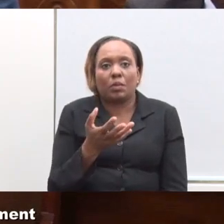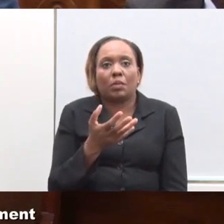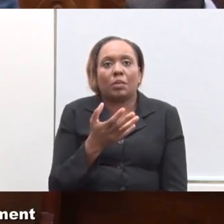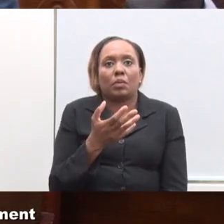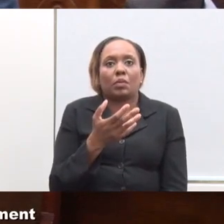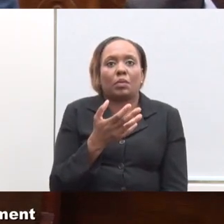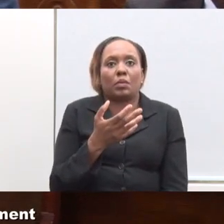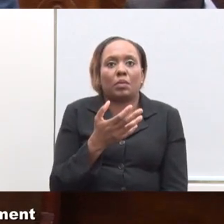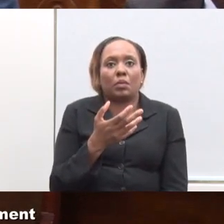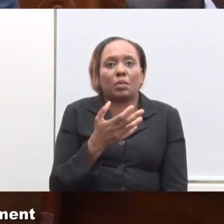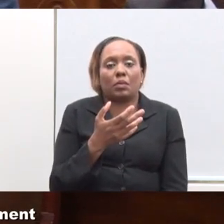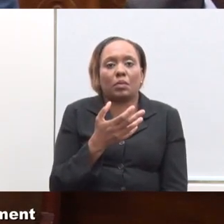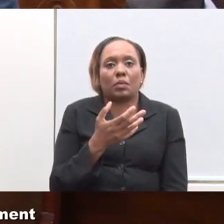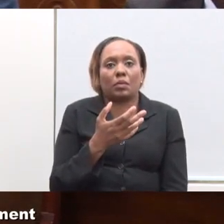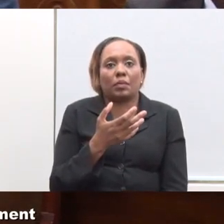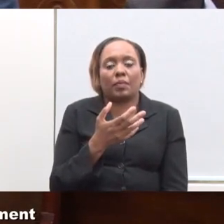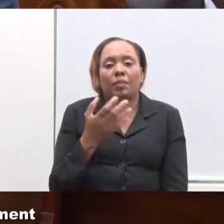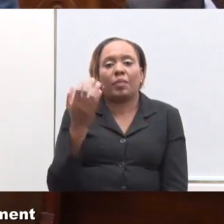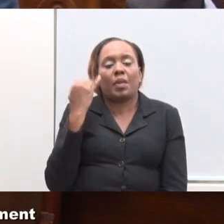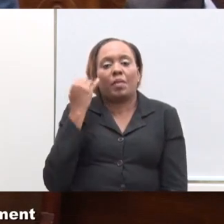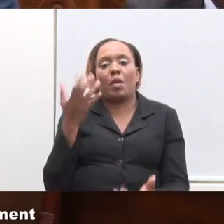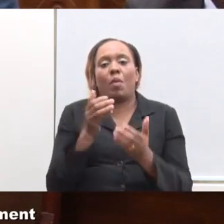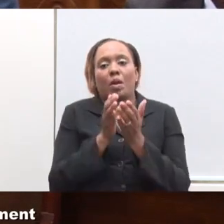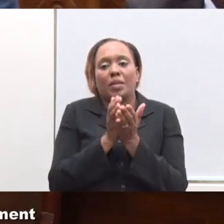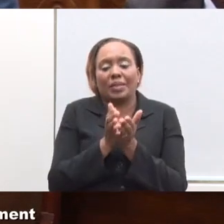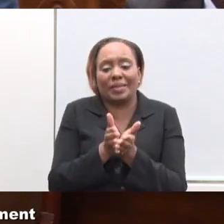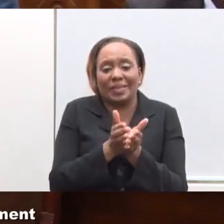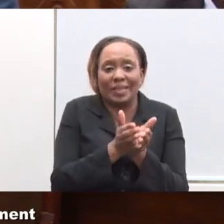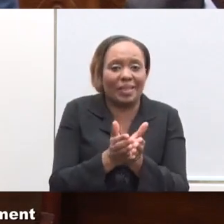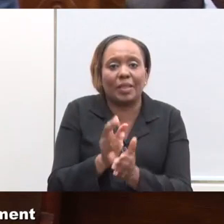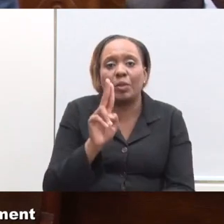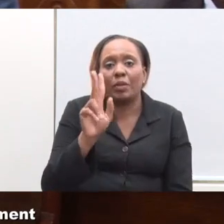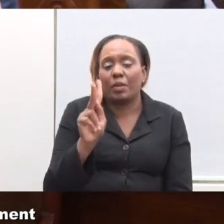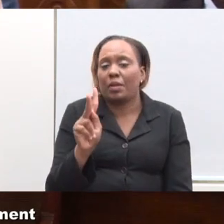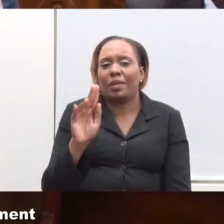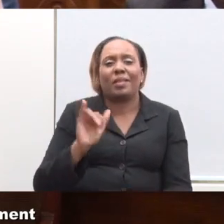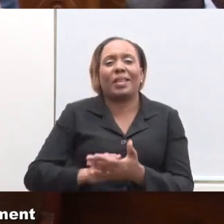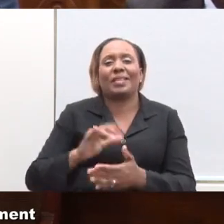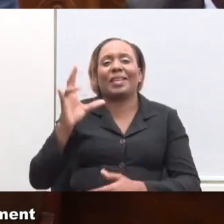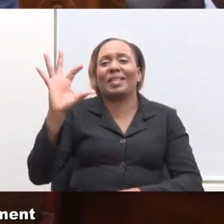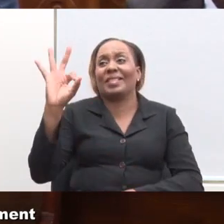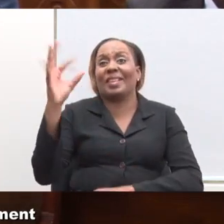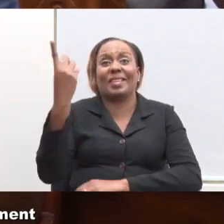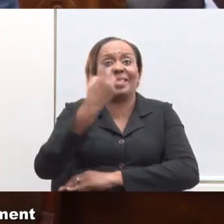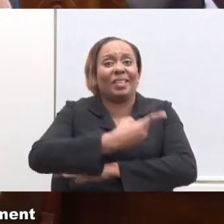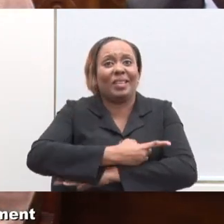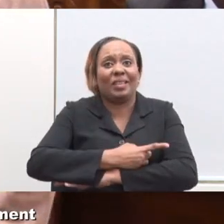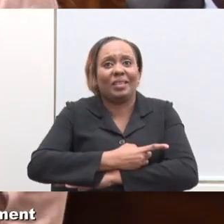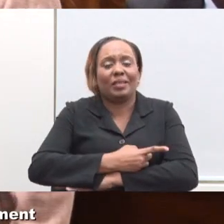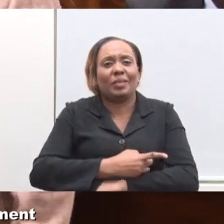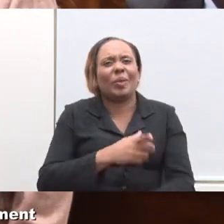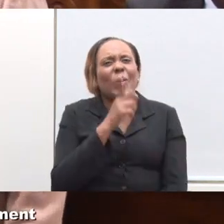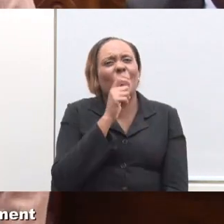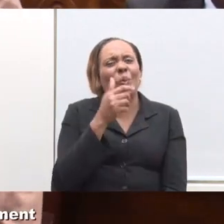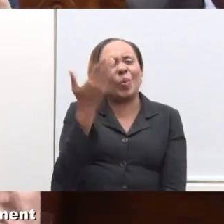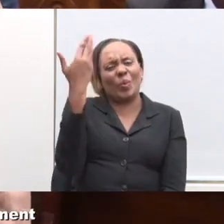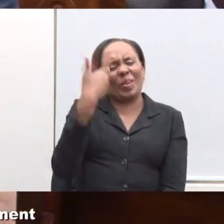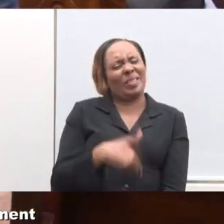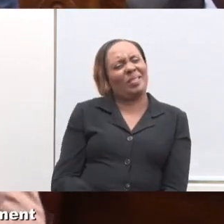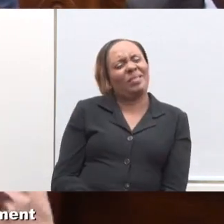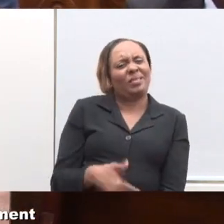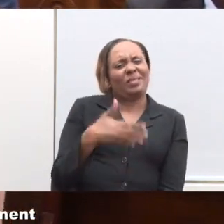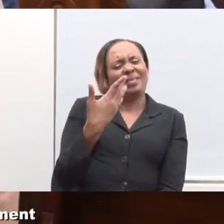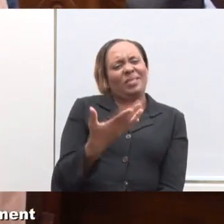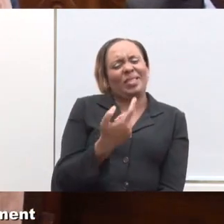want to sail back to the UK, that is 9 days sailing. Now, who are we all of a sudden